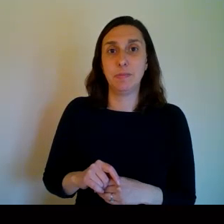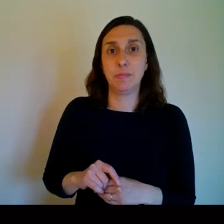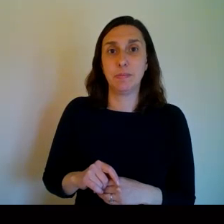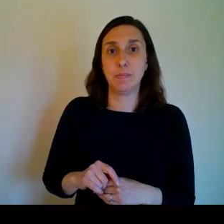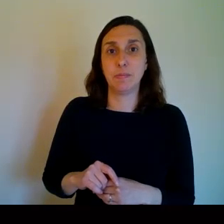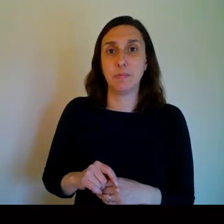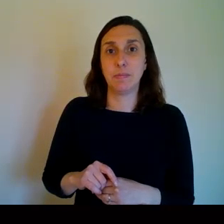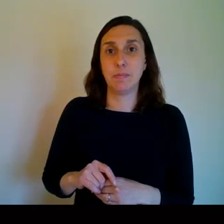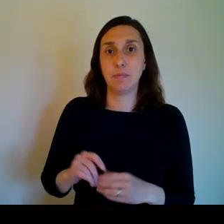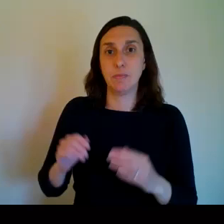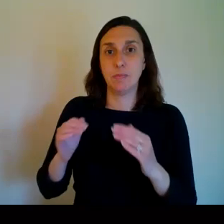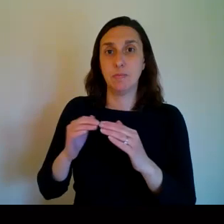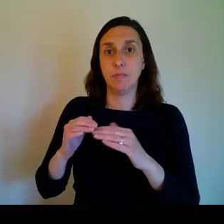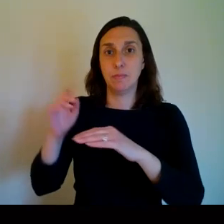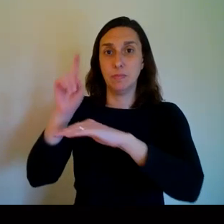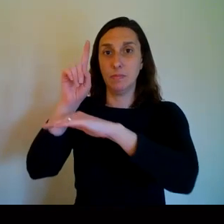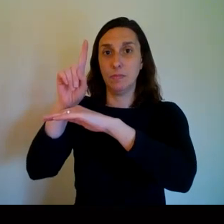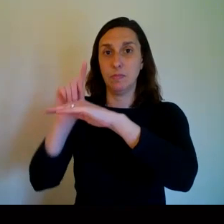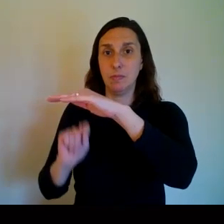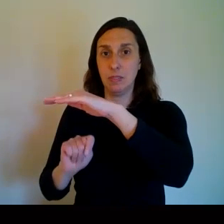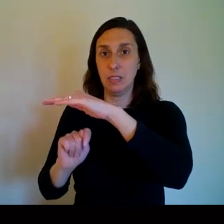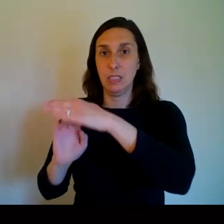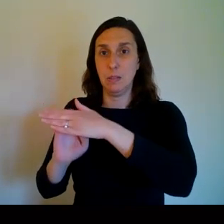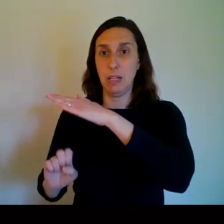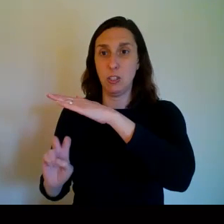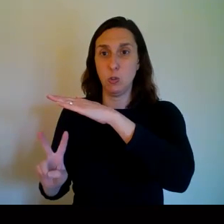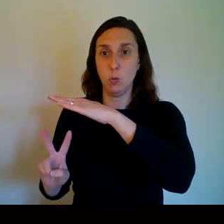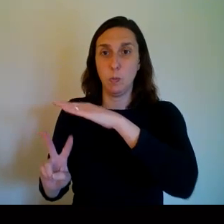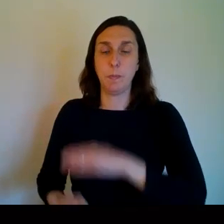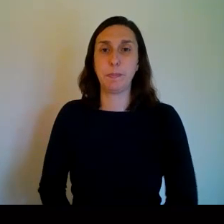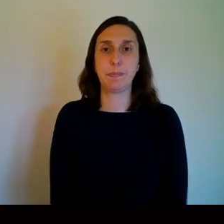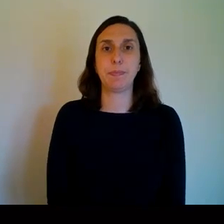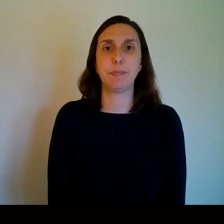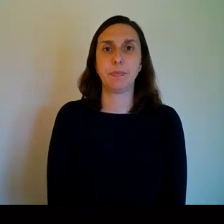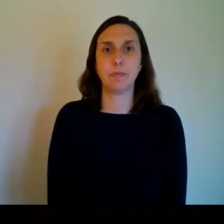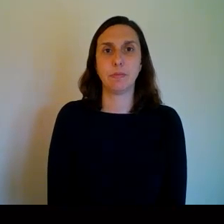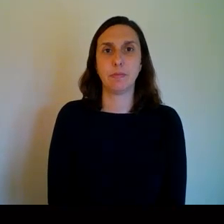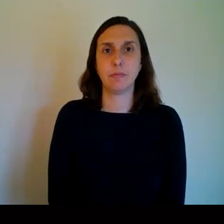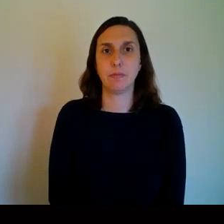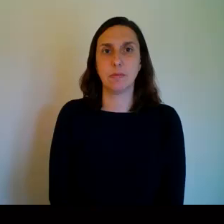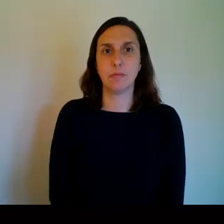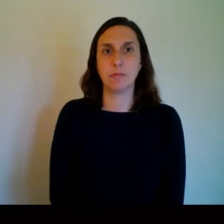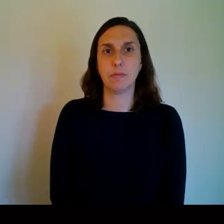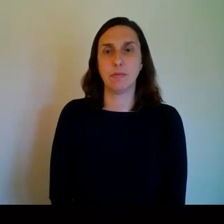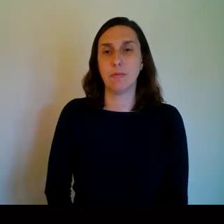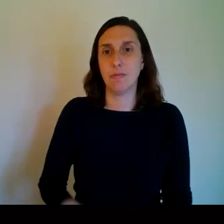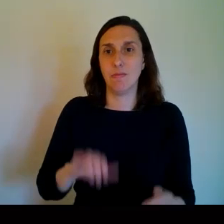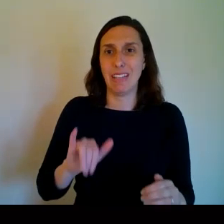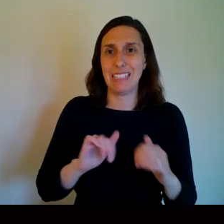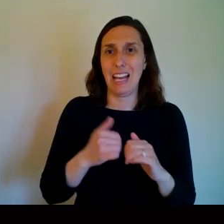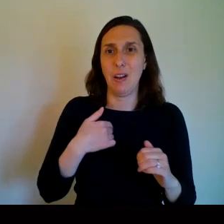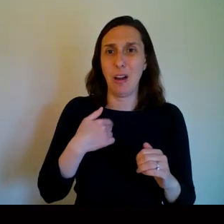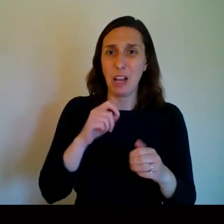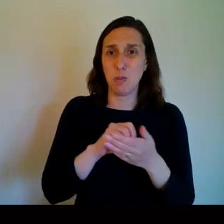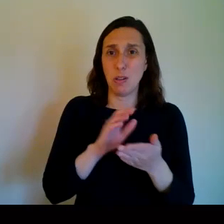which is 1 over t minus 2. Now, this is just how I wrote down these rules. I want to